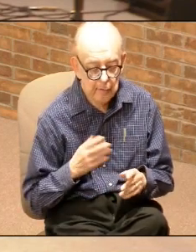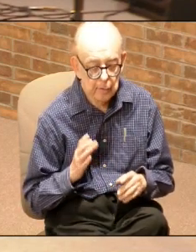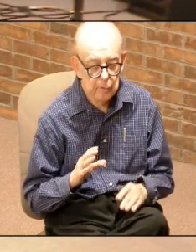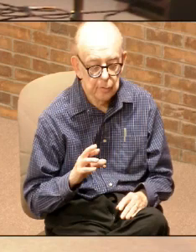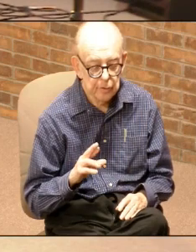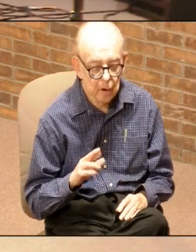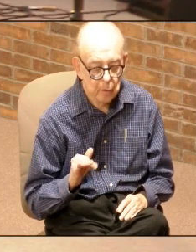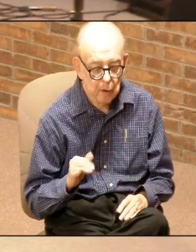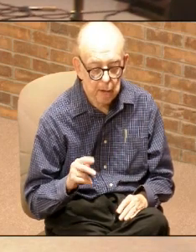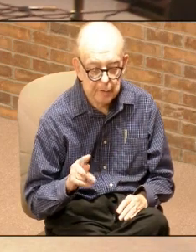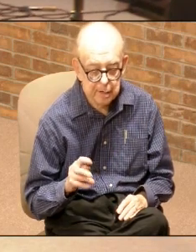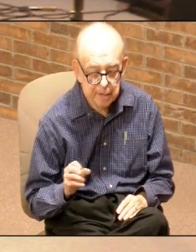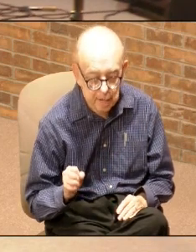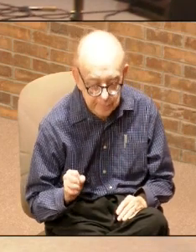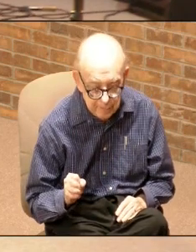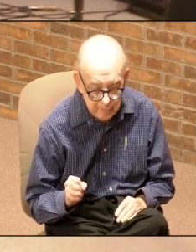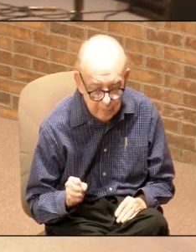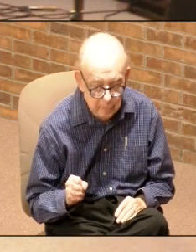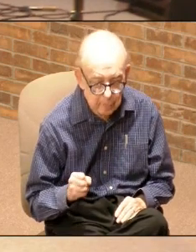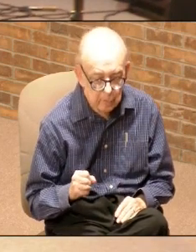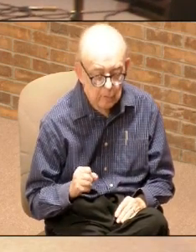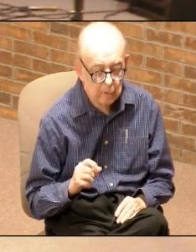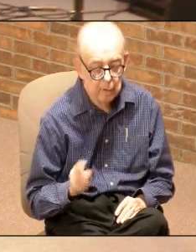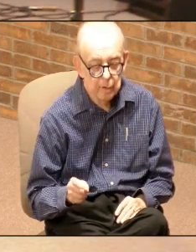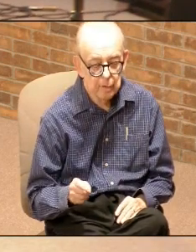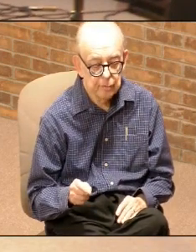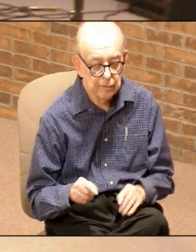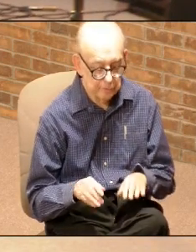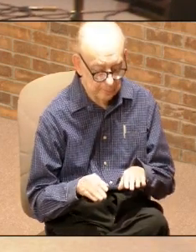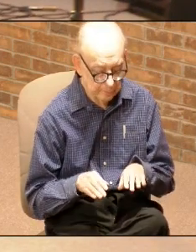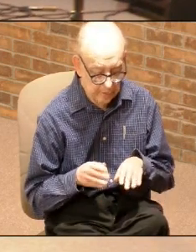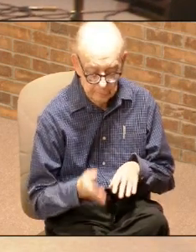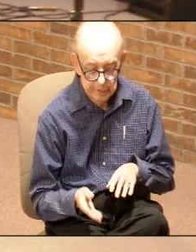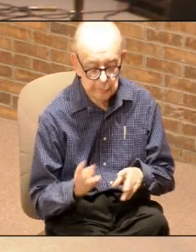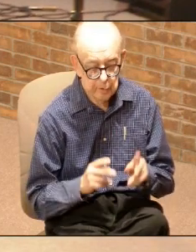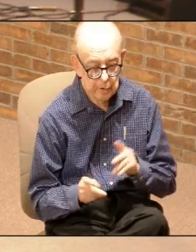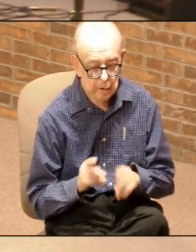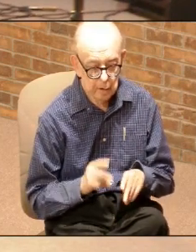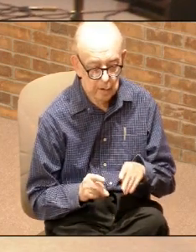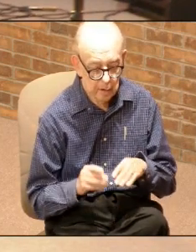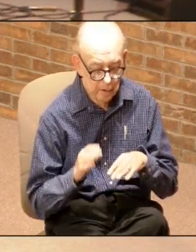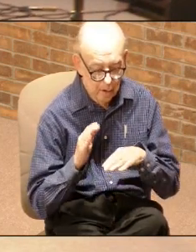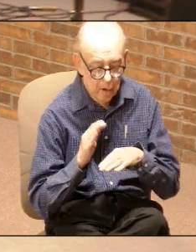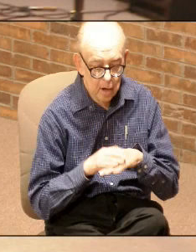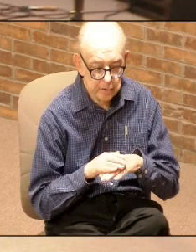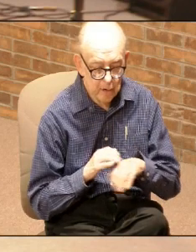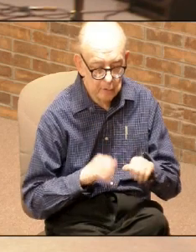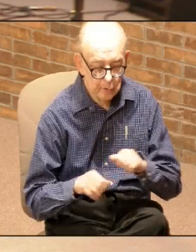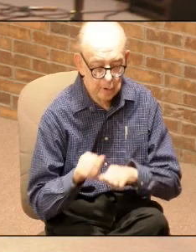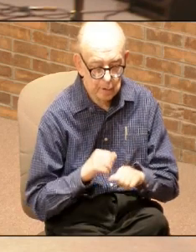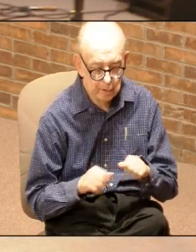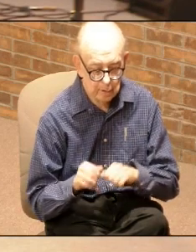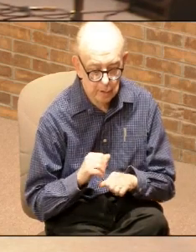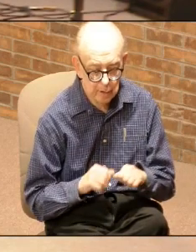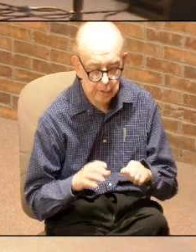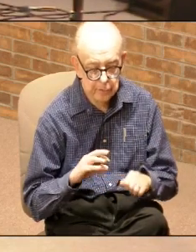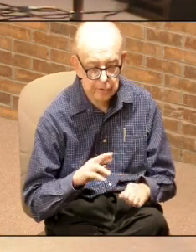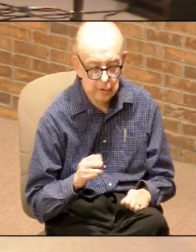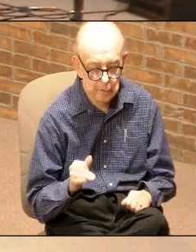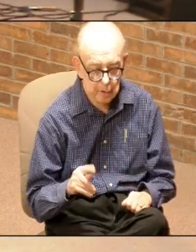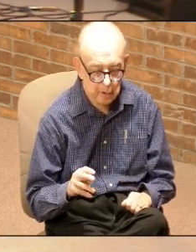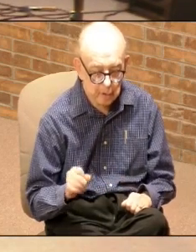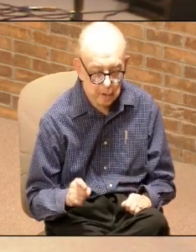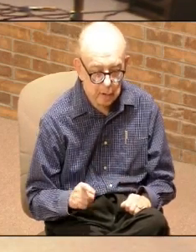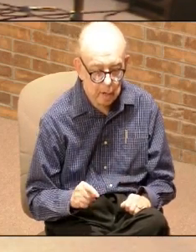crypts. And they would just go ahead and bury the people right on top of each other in the crypts.